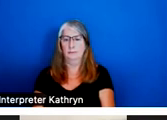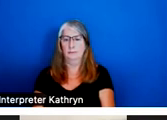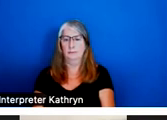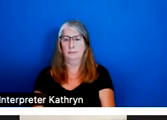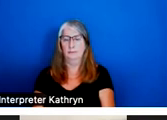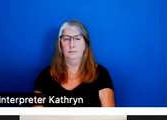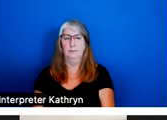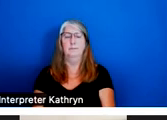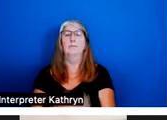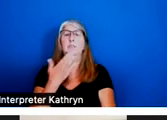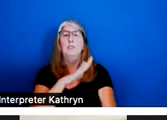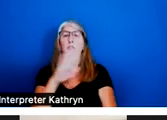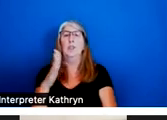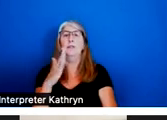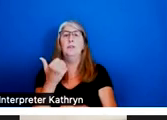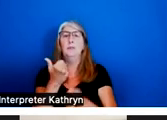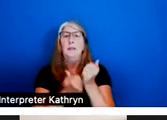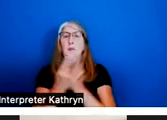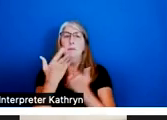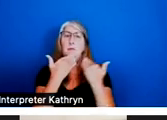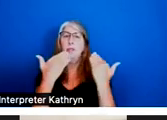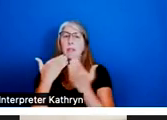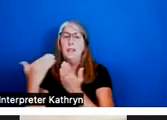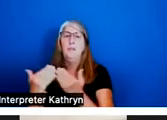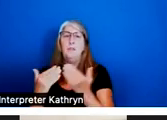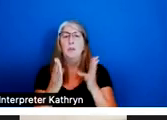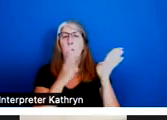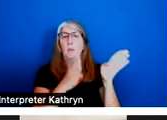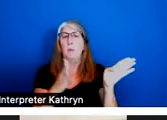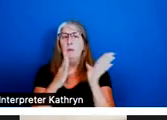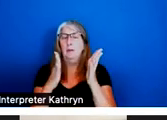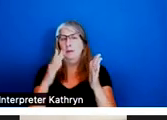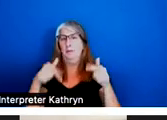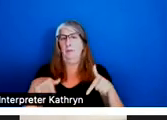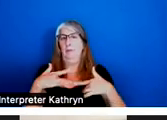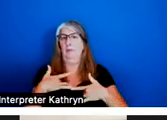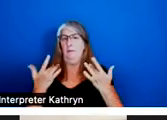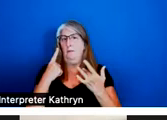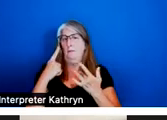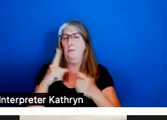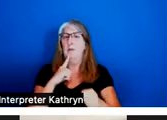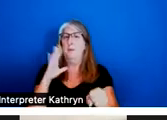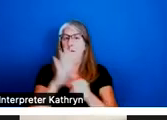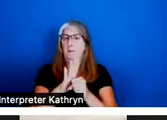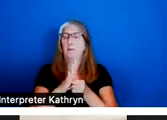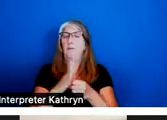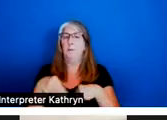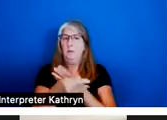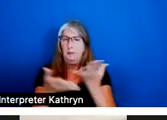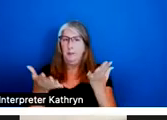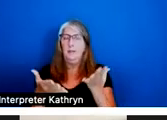afternoon, everybody. We thank the organizers of this event for their firm commitment to facilitating bilingual